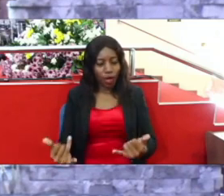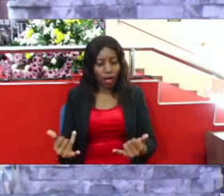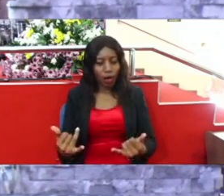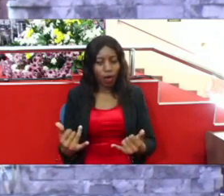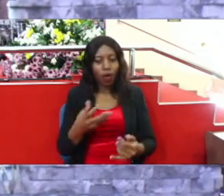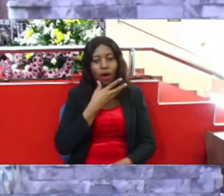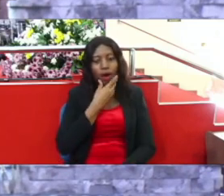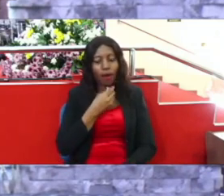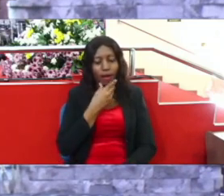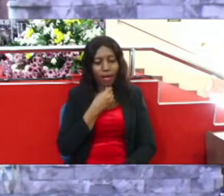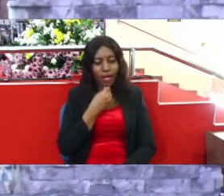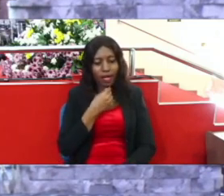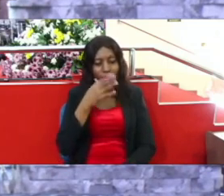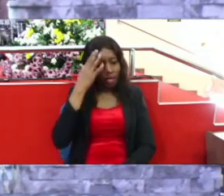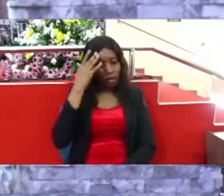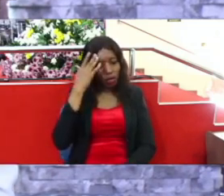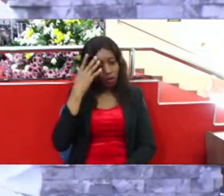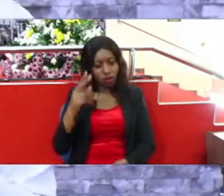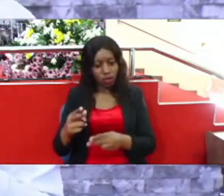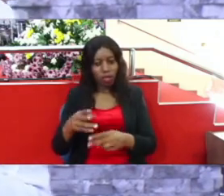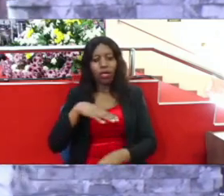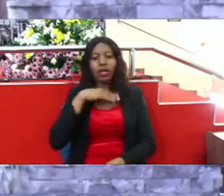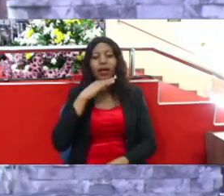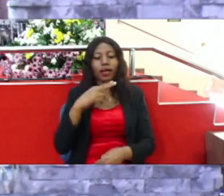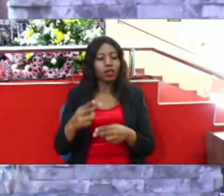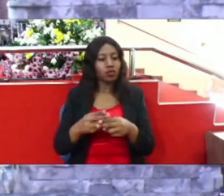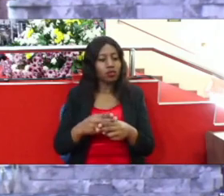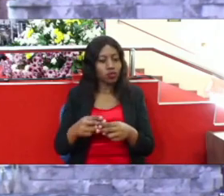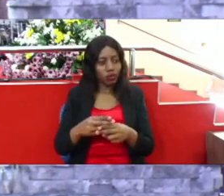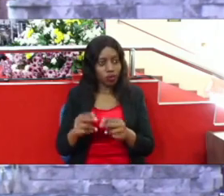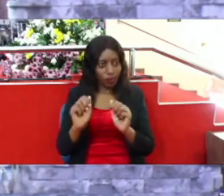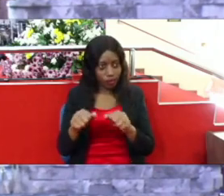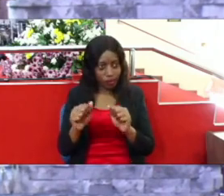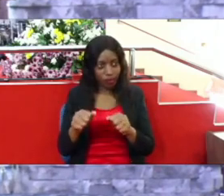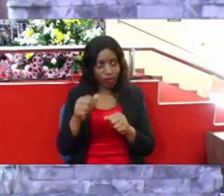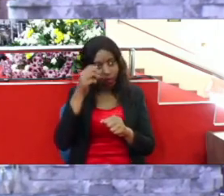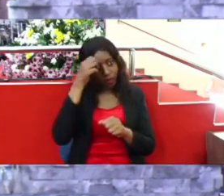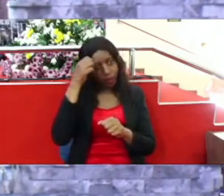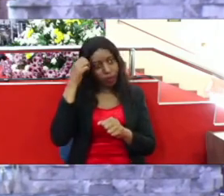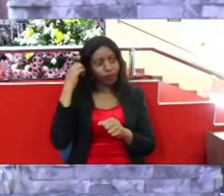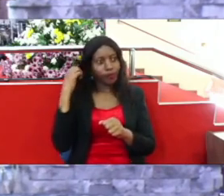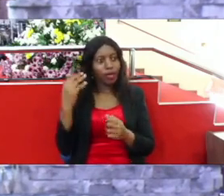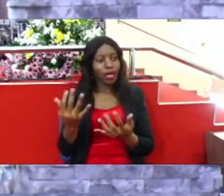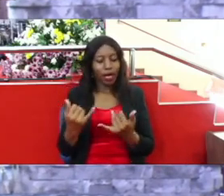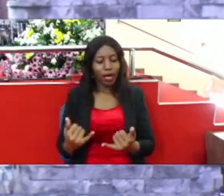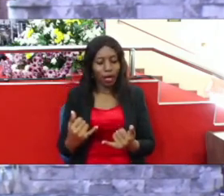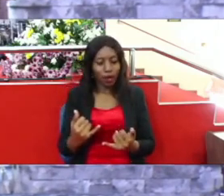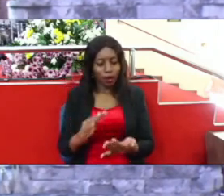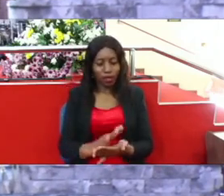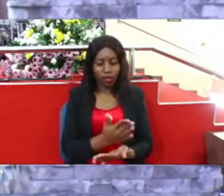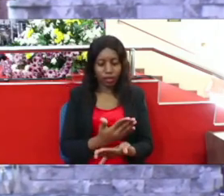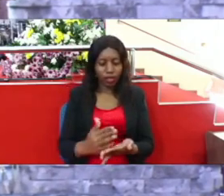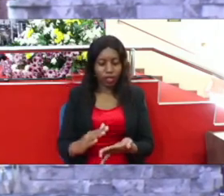to go. They know they are just about to die and so he decides. Hivi basi mtu yu karibu kufa hivi basi anaamua. I'm going to give a portion of